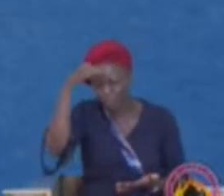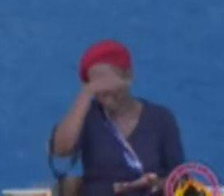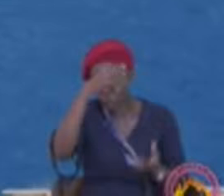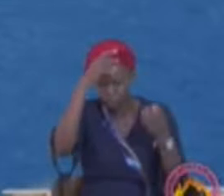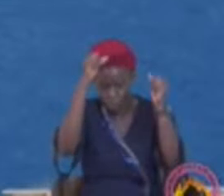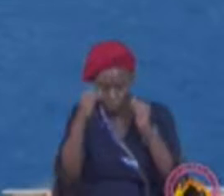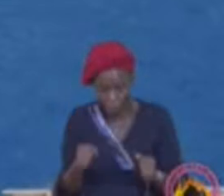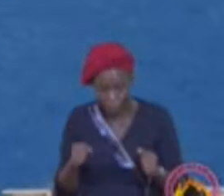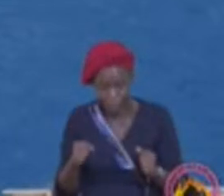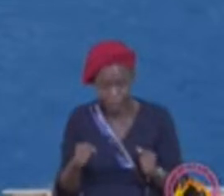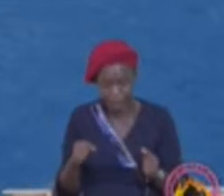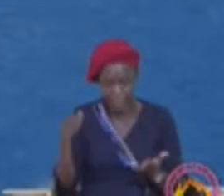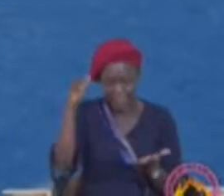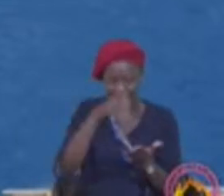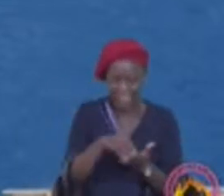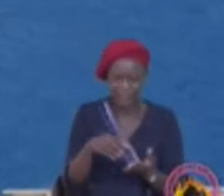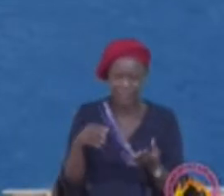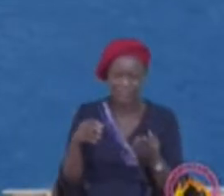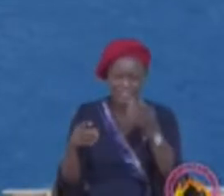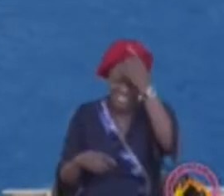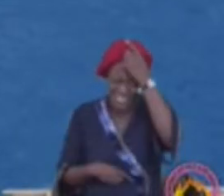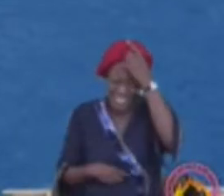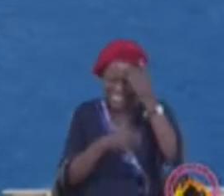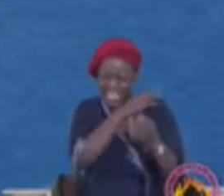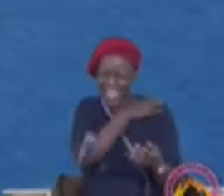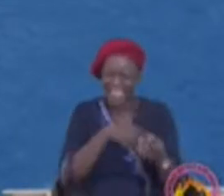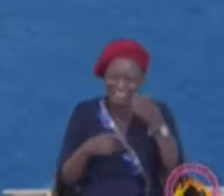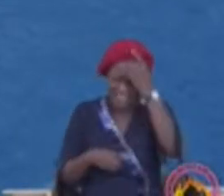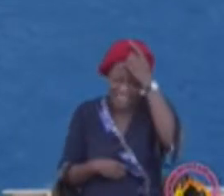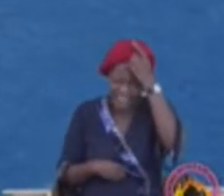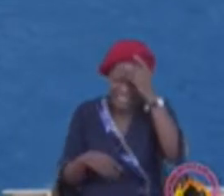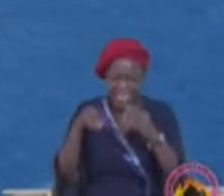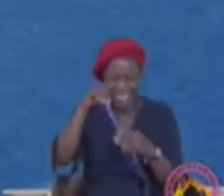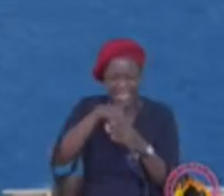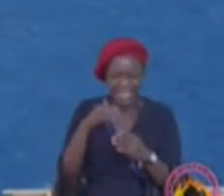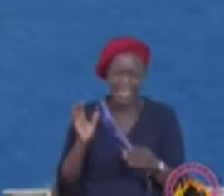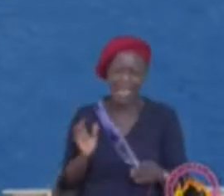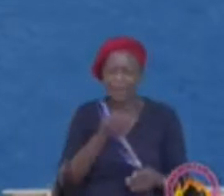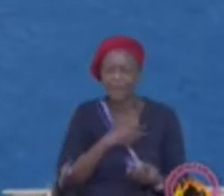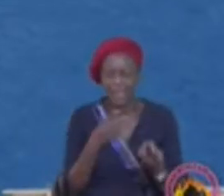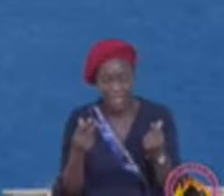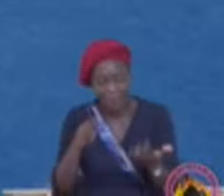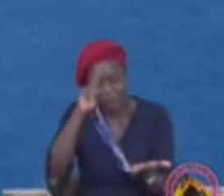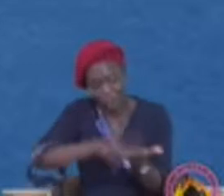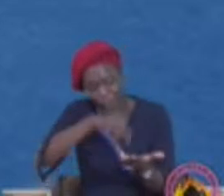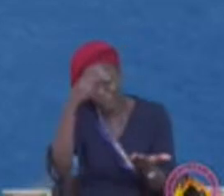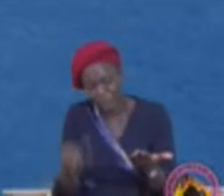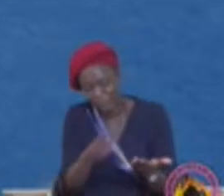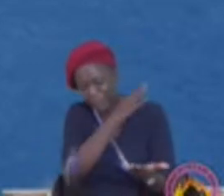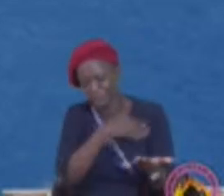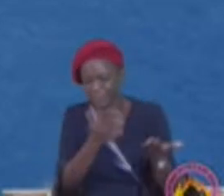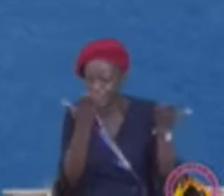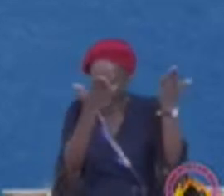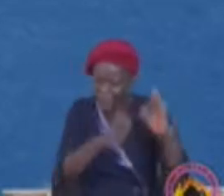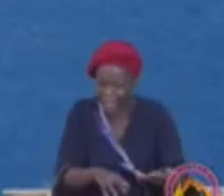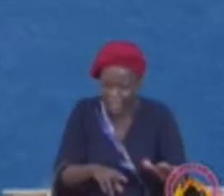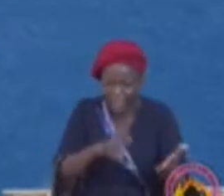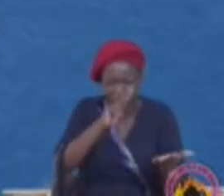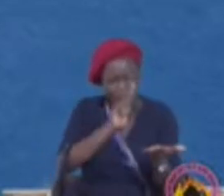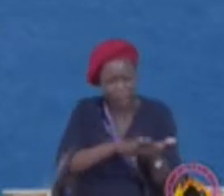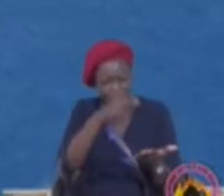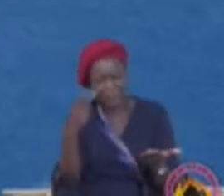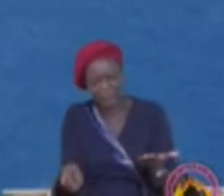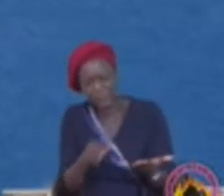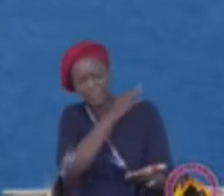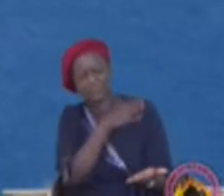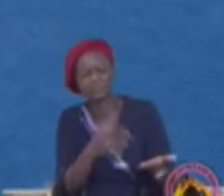in charge of sickness and disease in our land, fall down and die in the name of Jesus. That stronghold